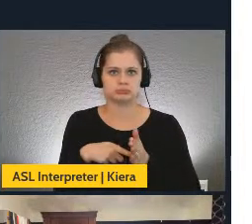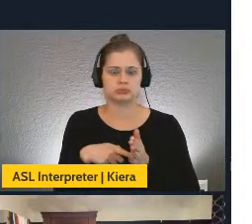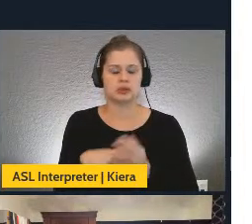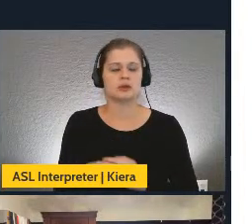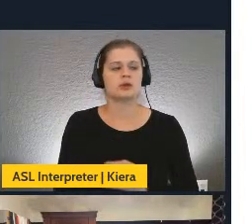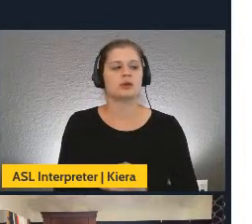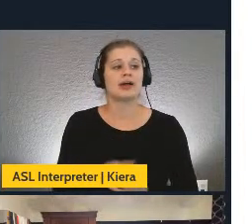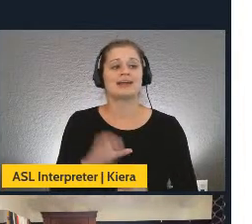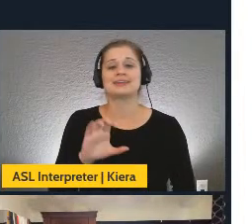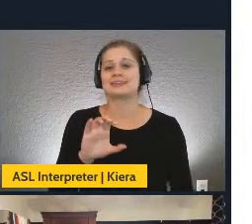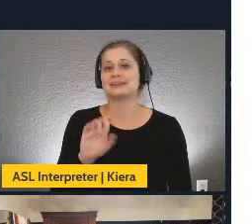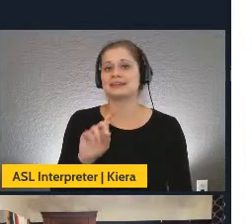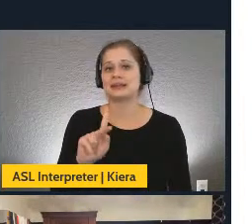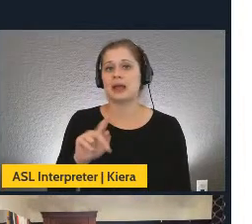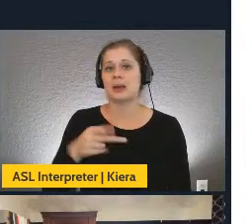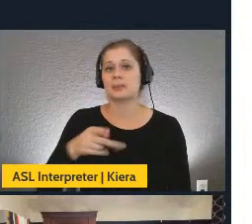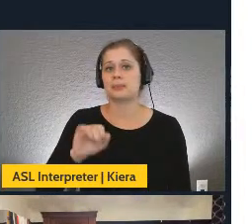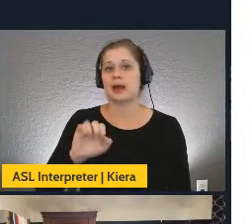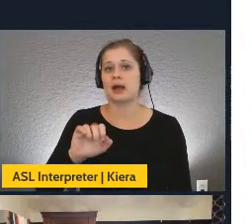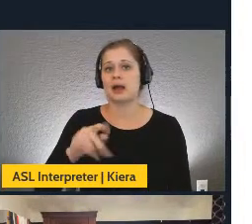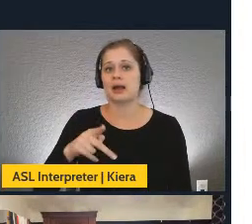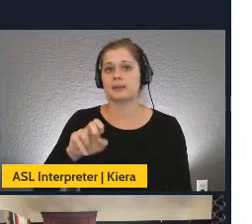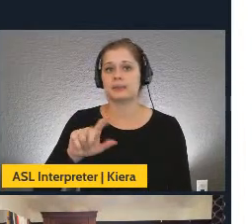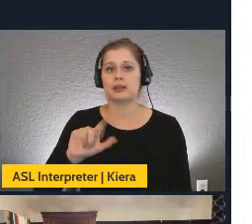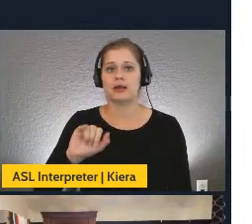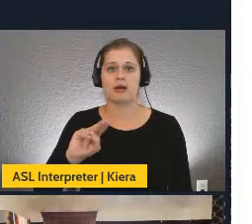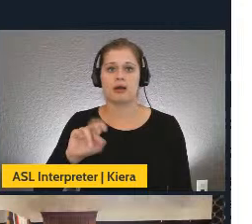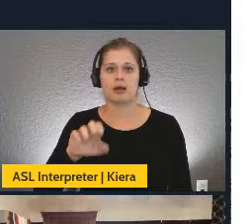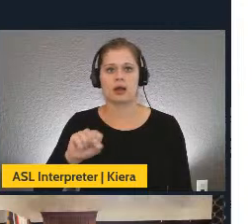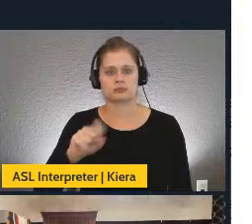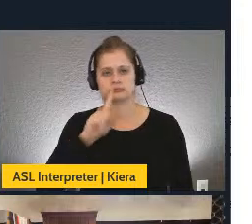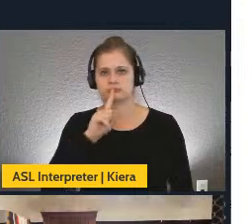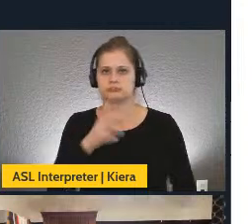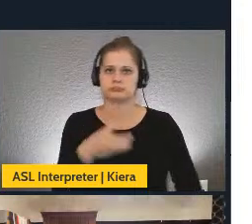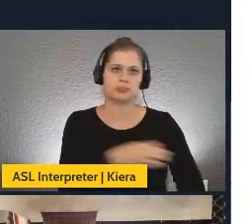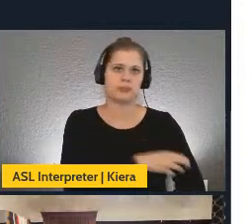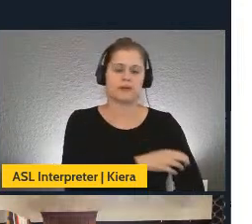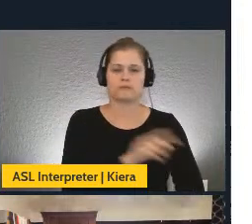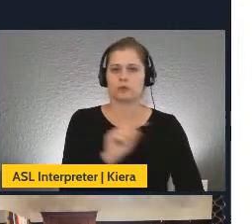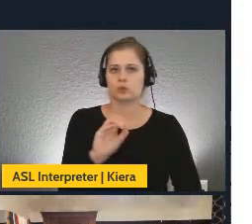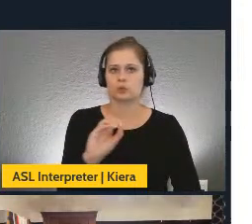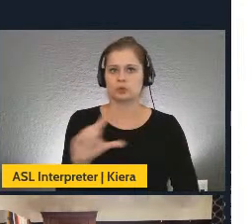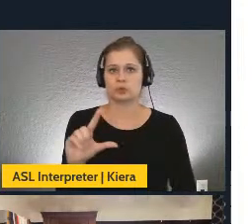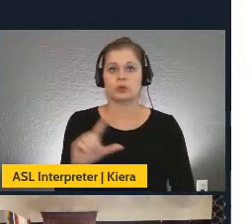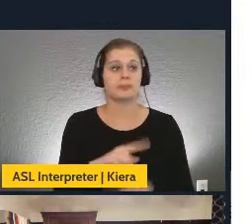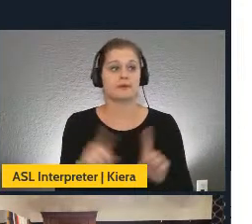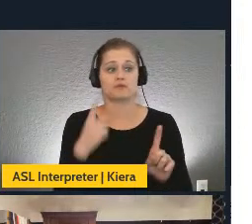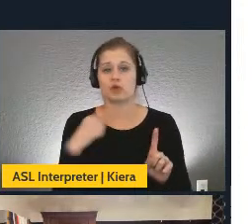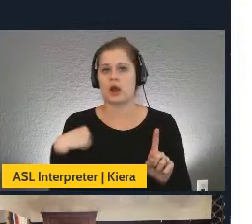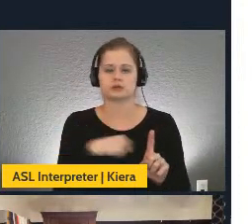CDK pipelines, really powerful tool. For our use case, wouldn't be able to scale